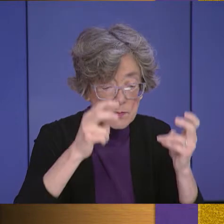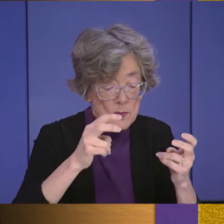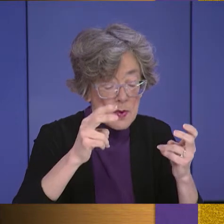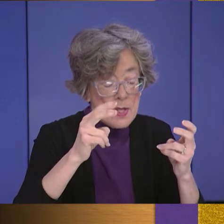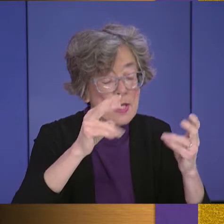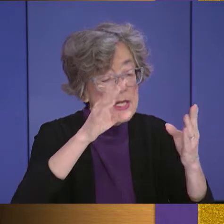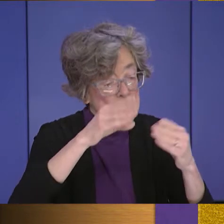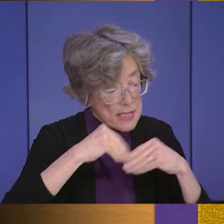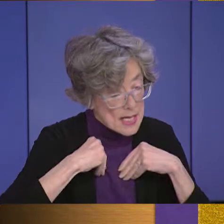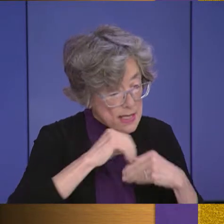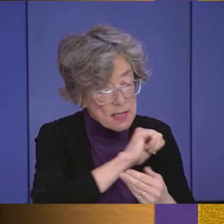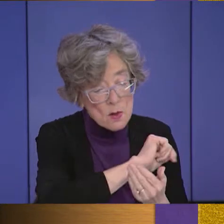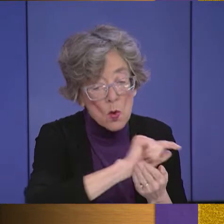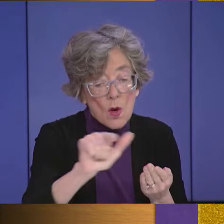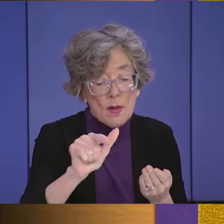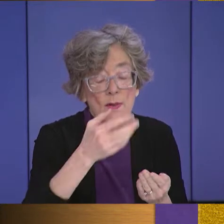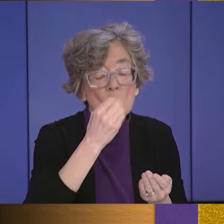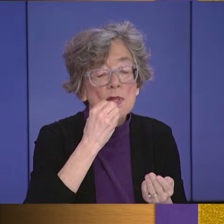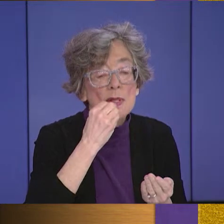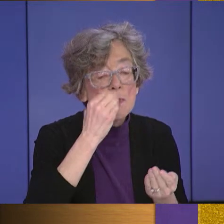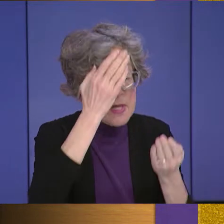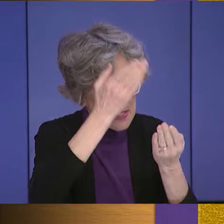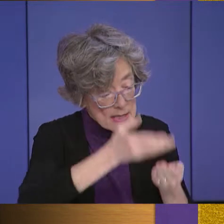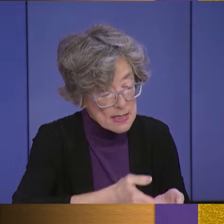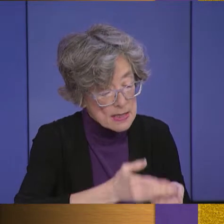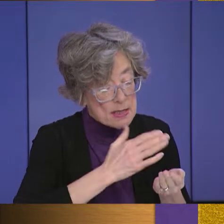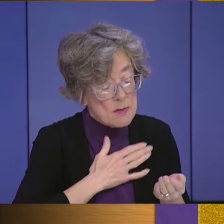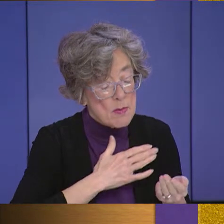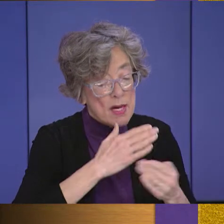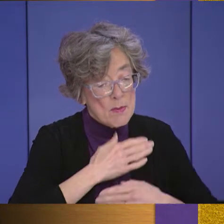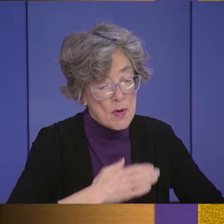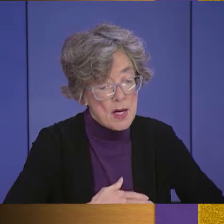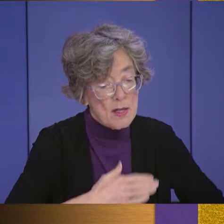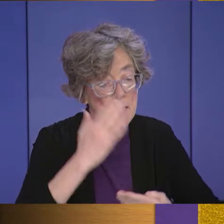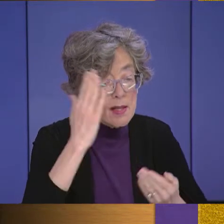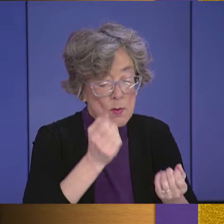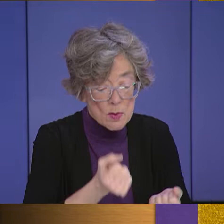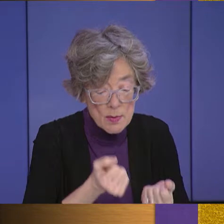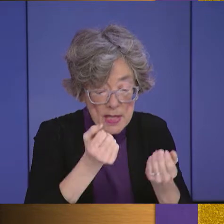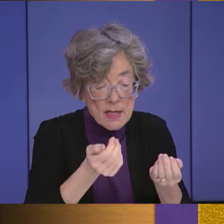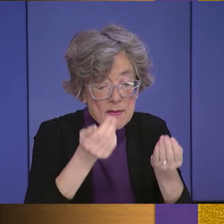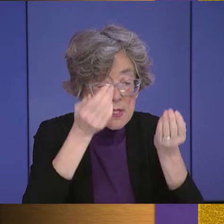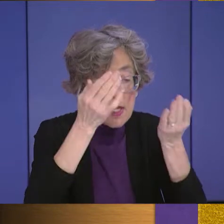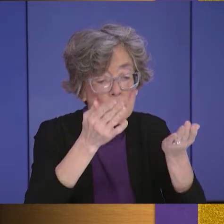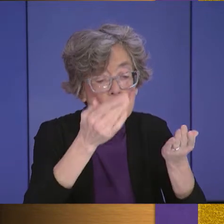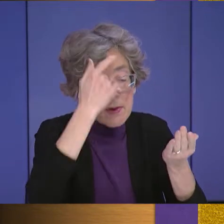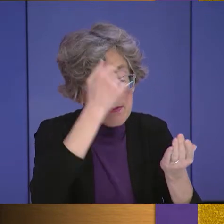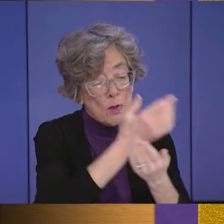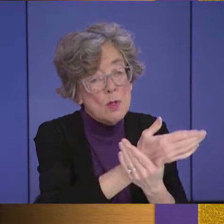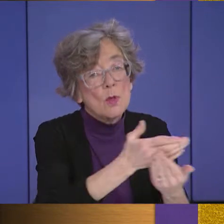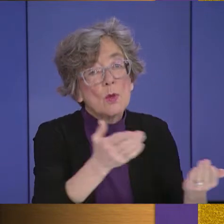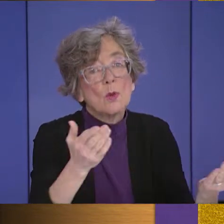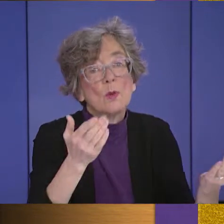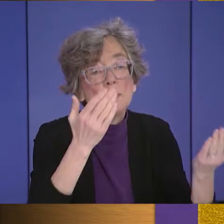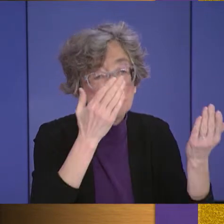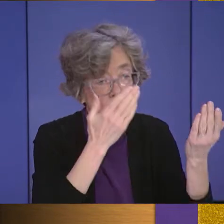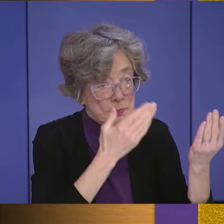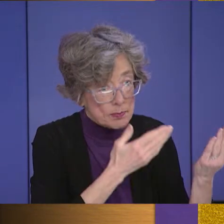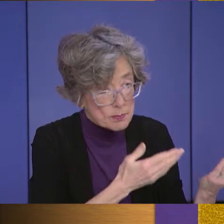this, all of you, and eat of it, for this is my body, which will be given up for you."